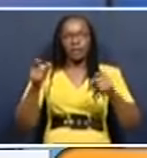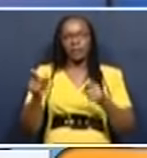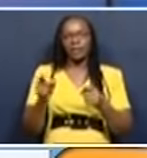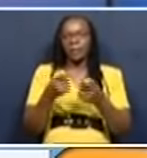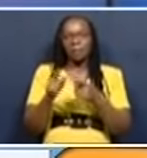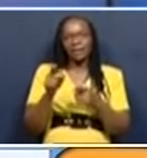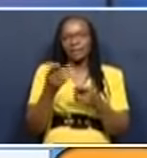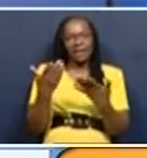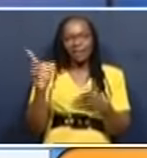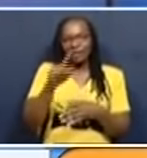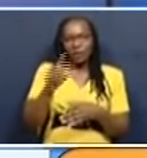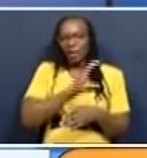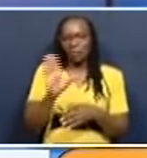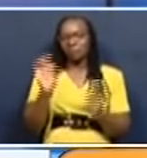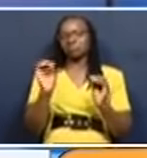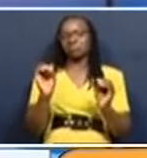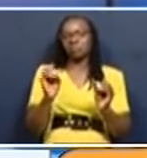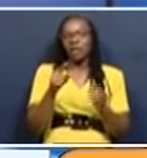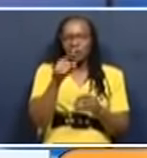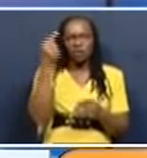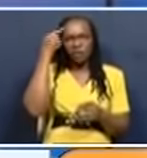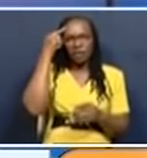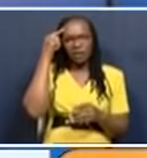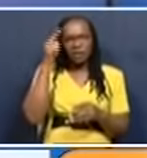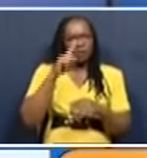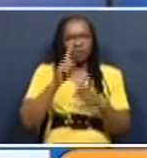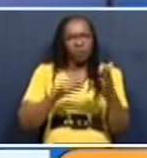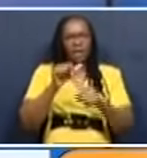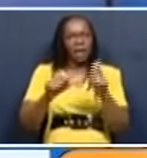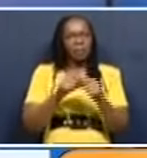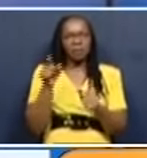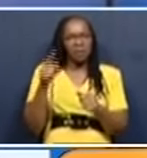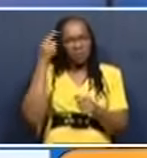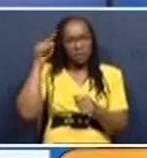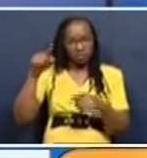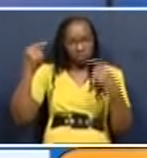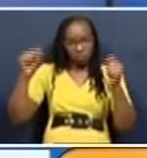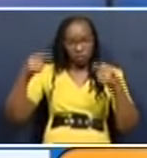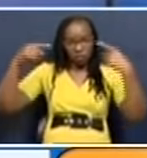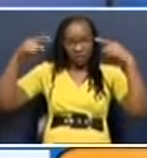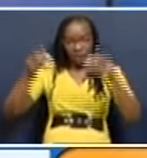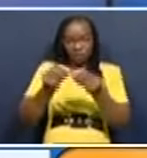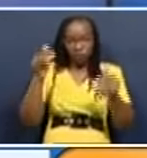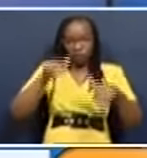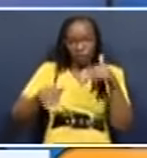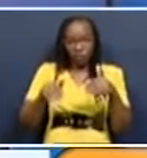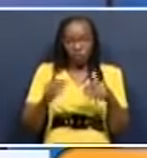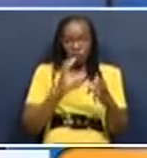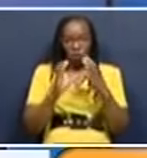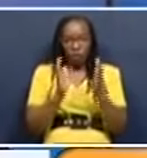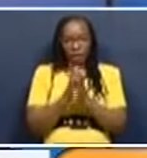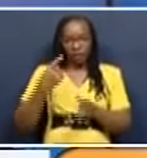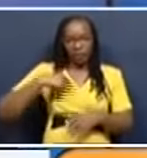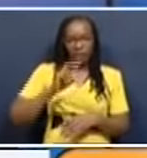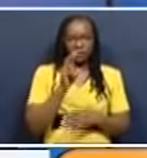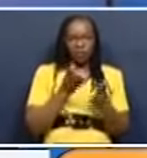really. Archbishop Eliud Wabukala, what do you think of his appointment? Do you think he will succeed in the war against Kraft? Talk to us on 2422 and on Twitter